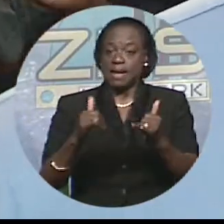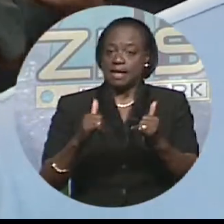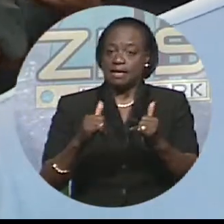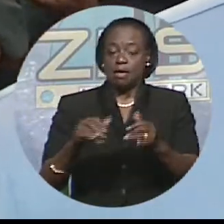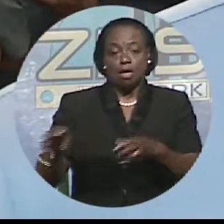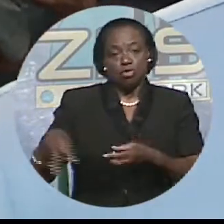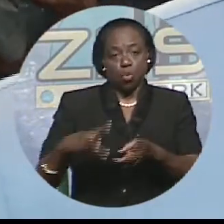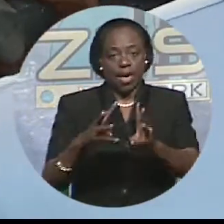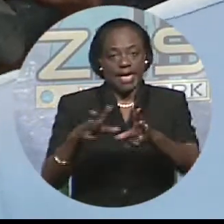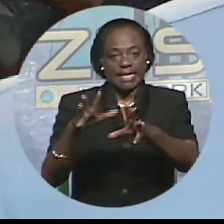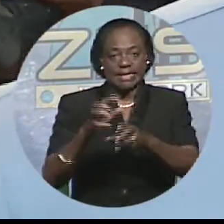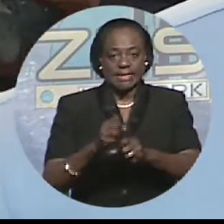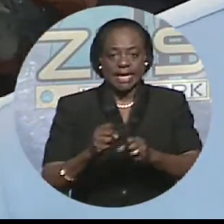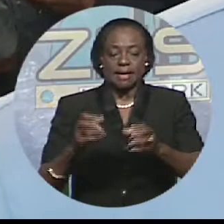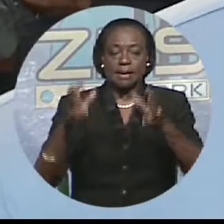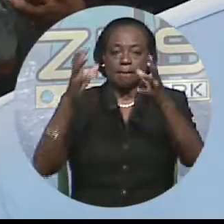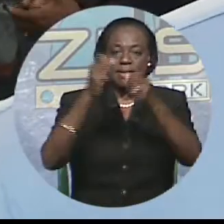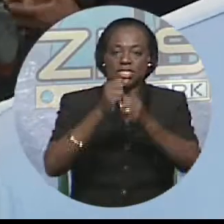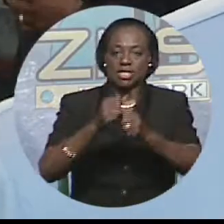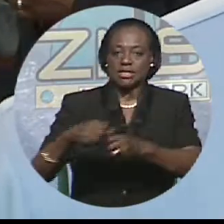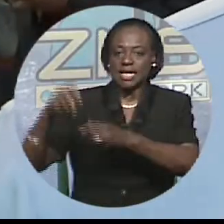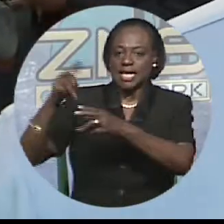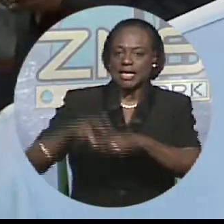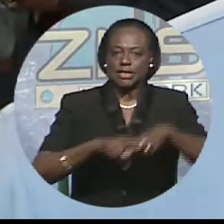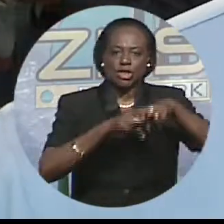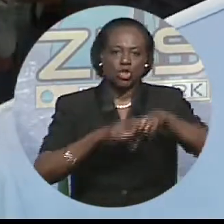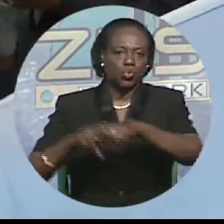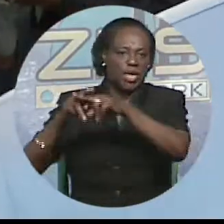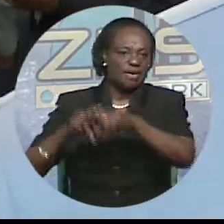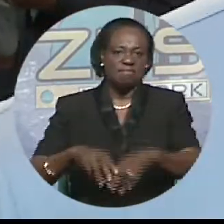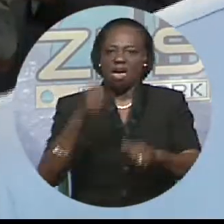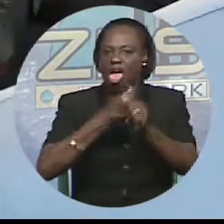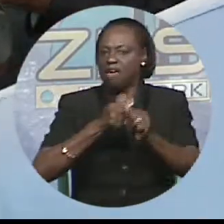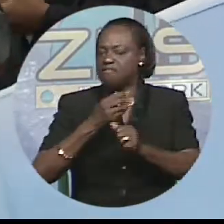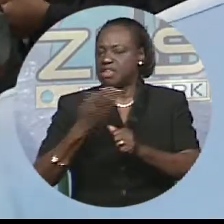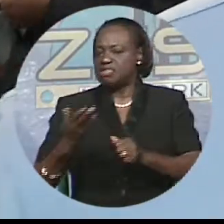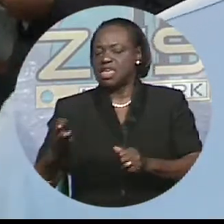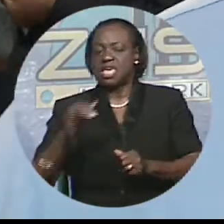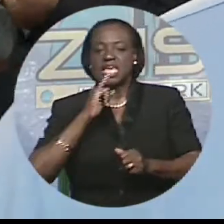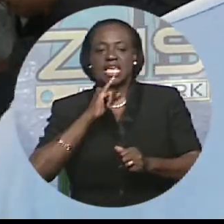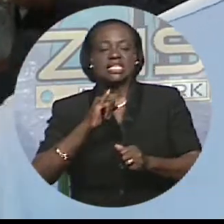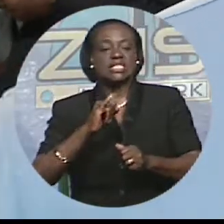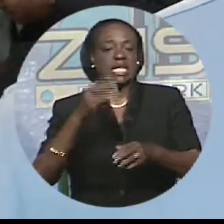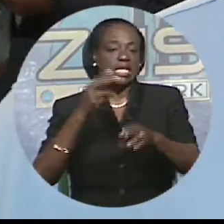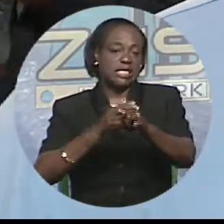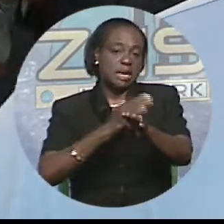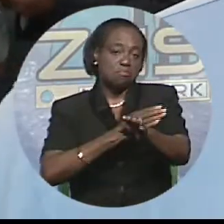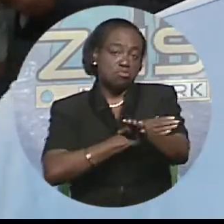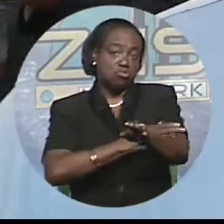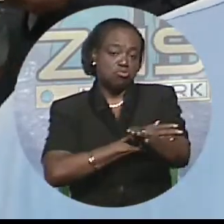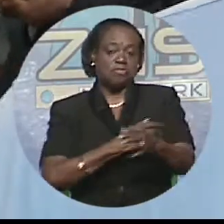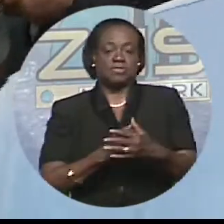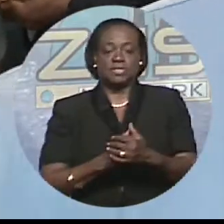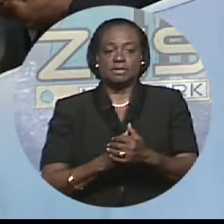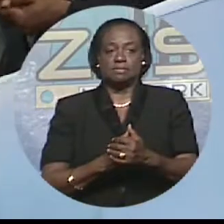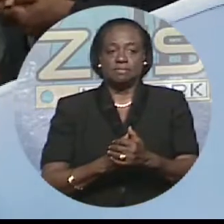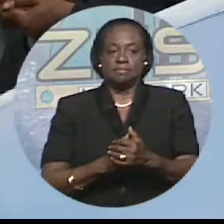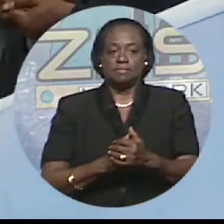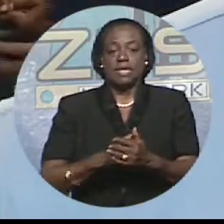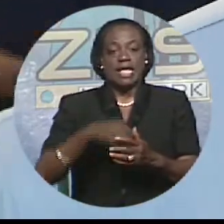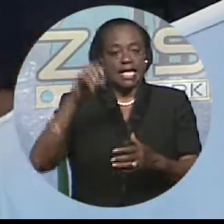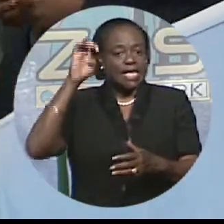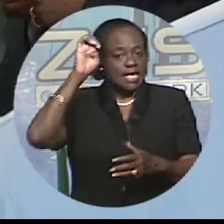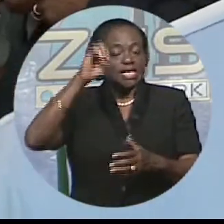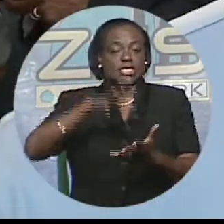pitches, his swing, everything has gotten better, mostly offensively. He's improved his game. He's bunting a lot